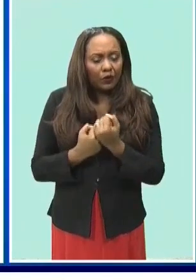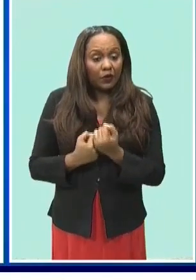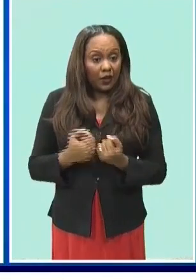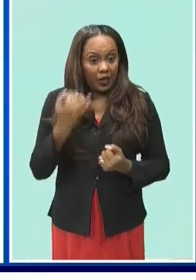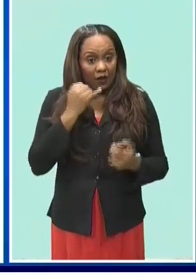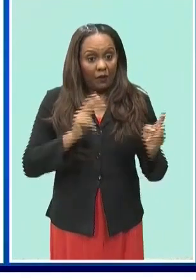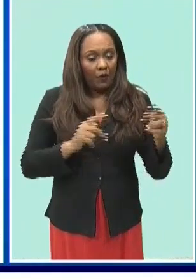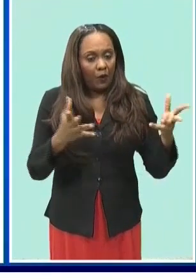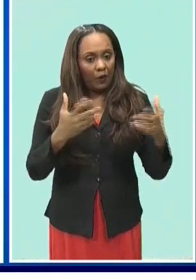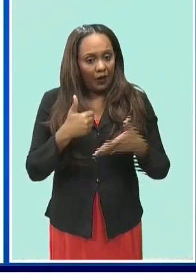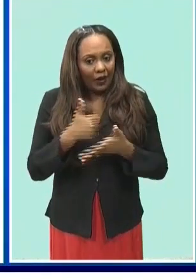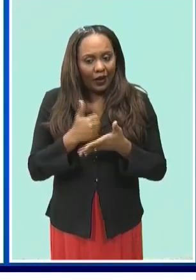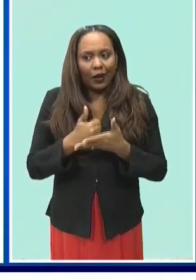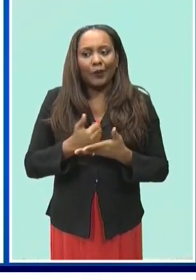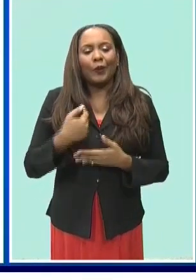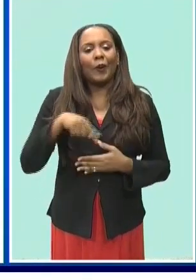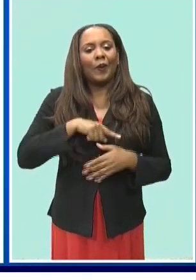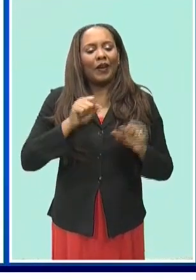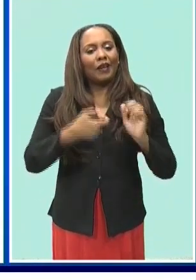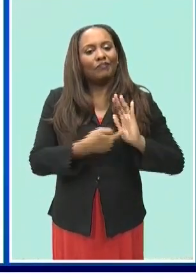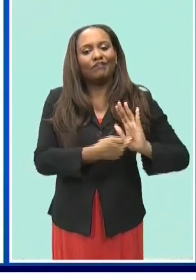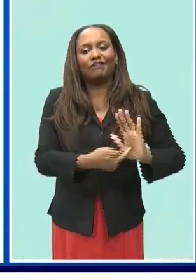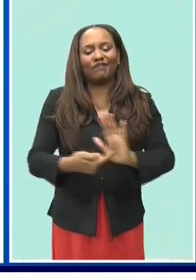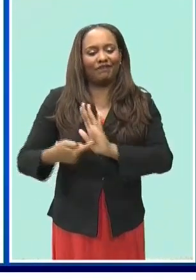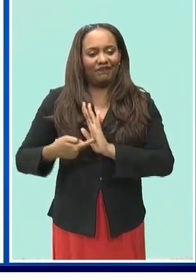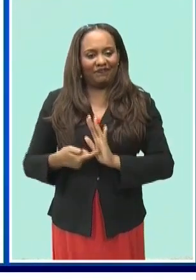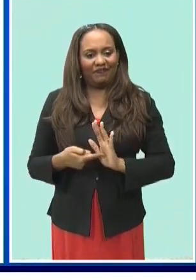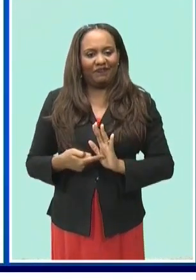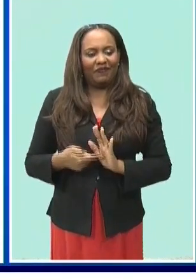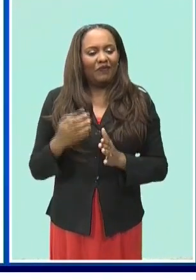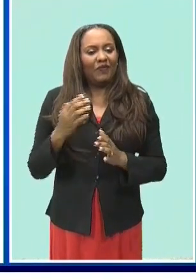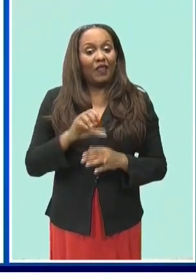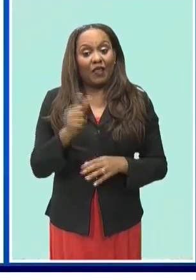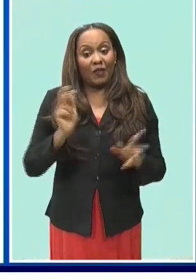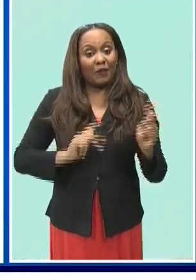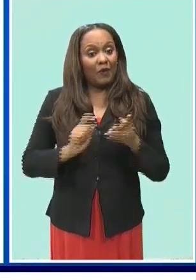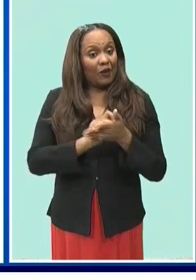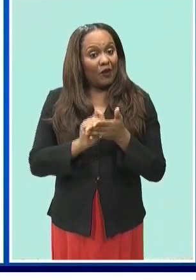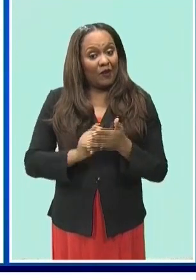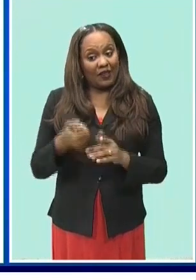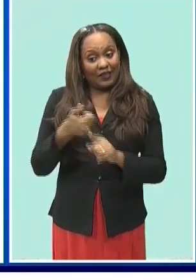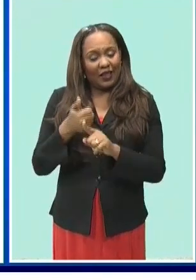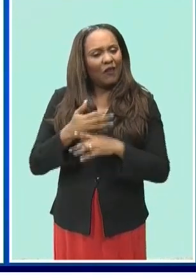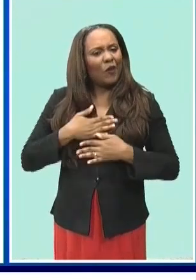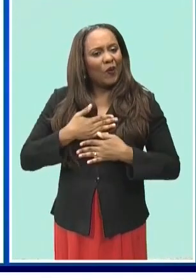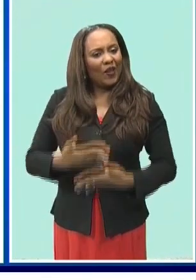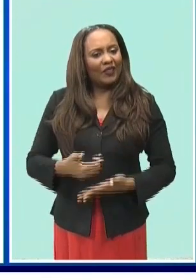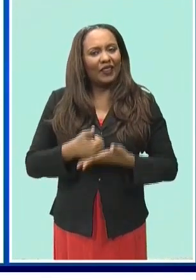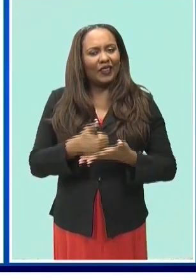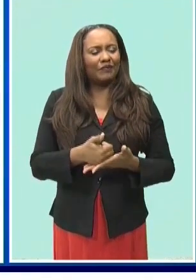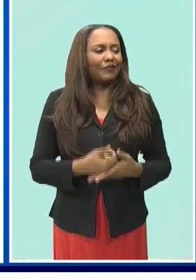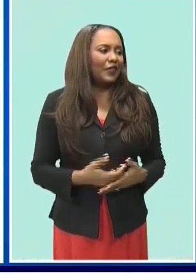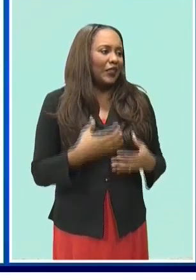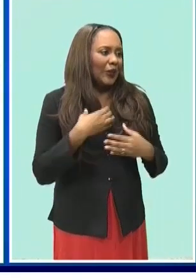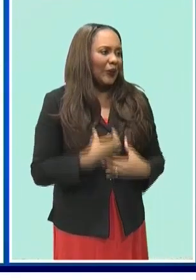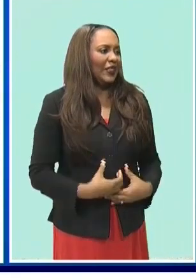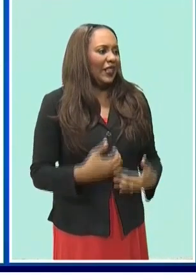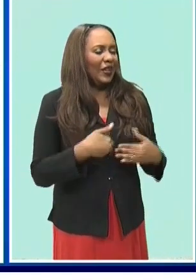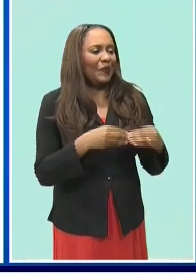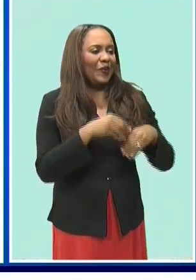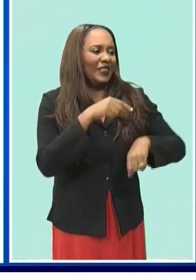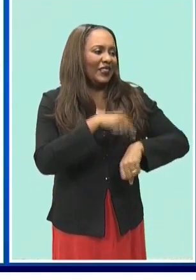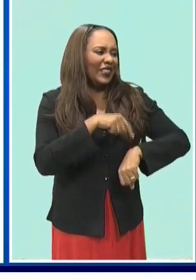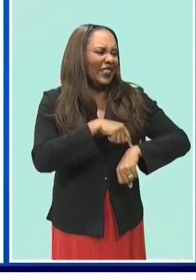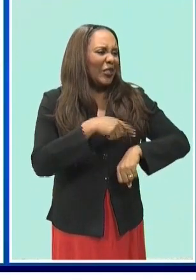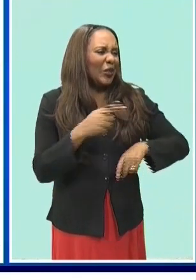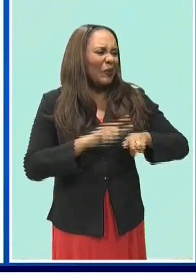direct them to these people who are writers themselves and very willing to help. I wish we had more time to talk. I wish we